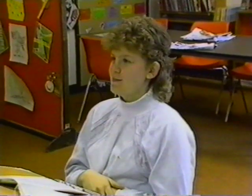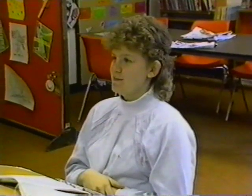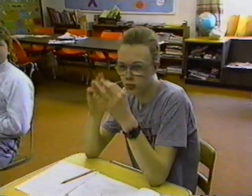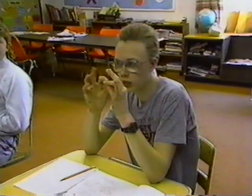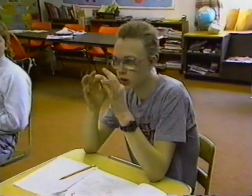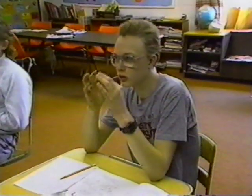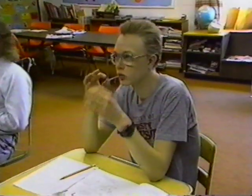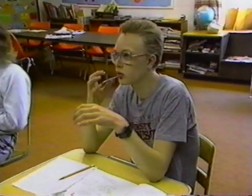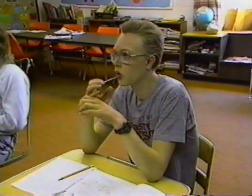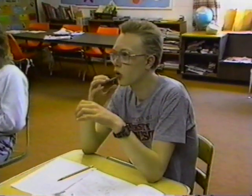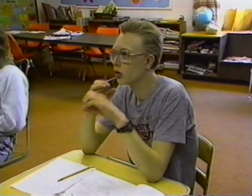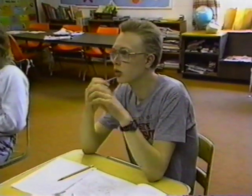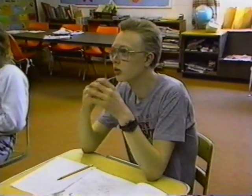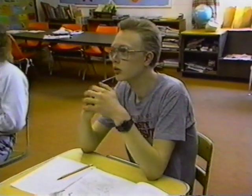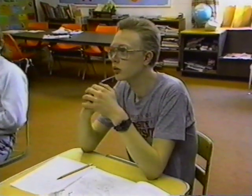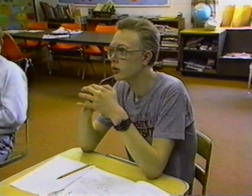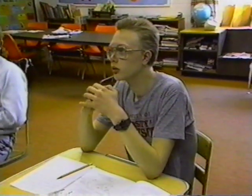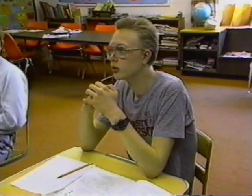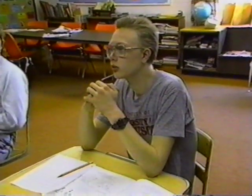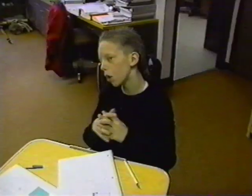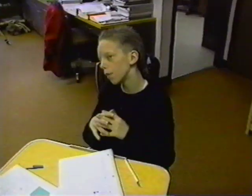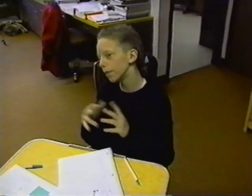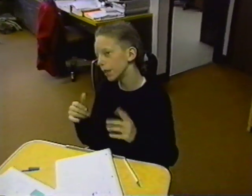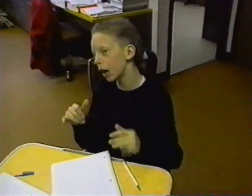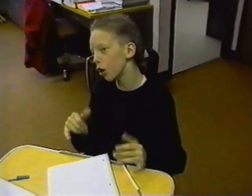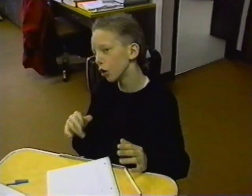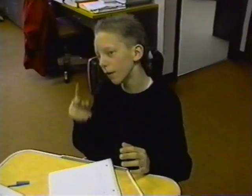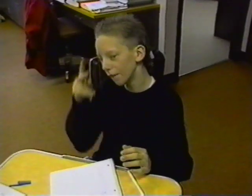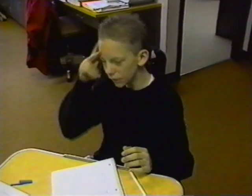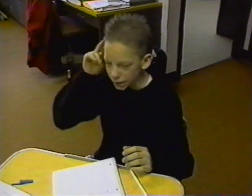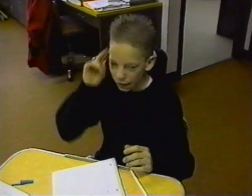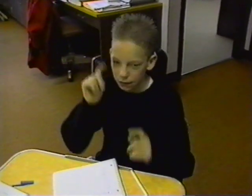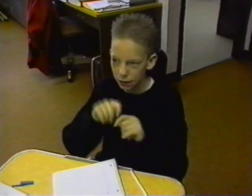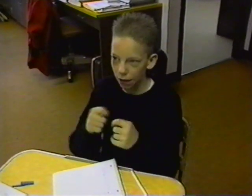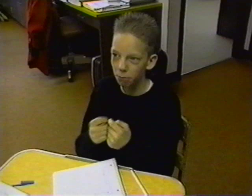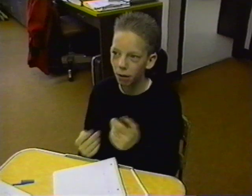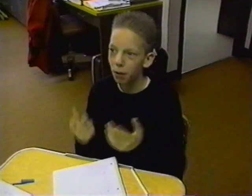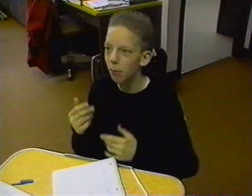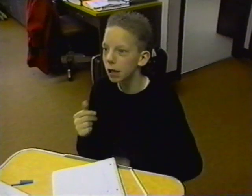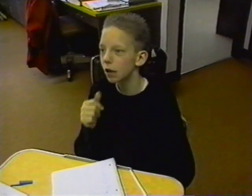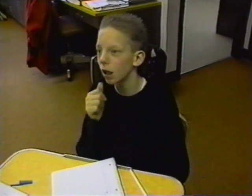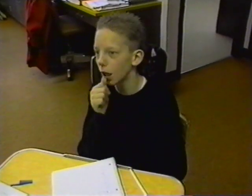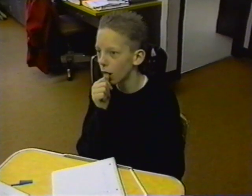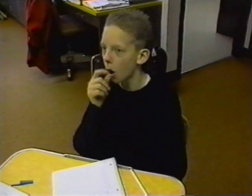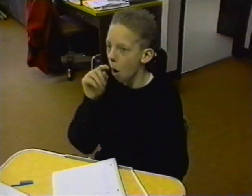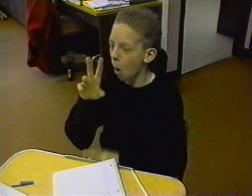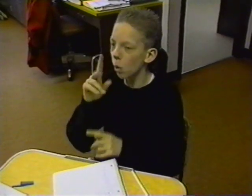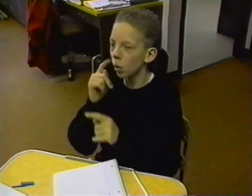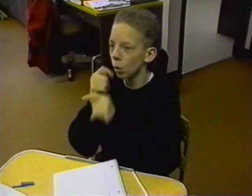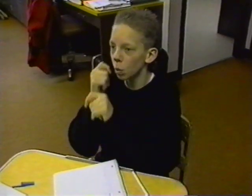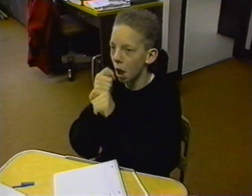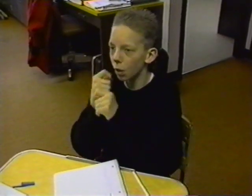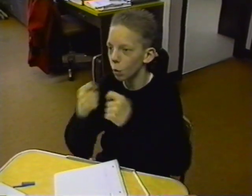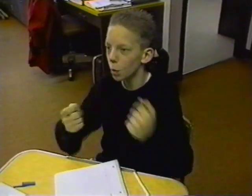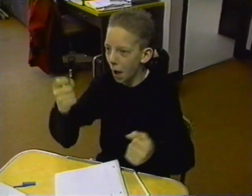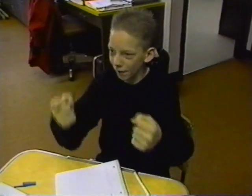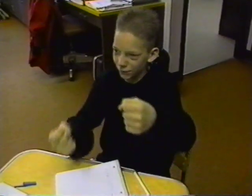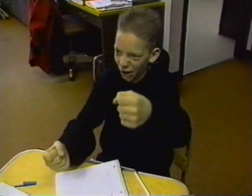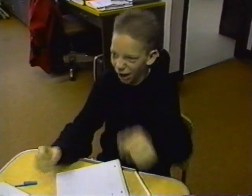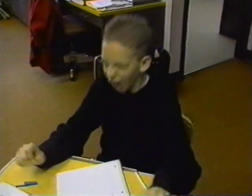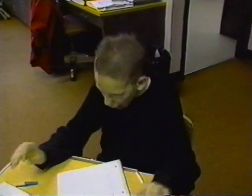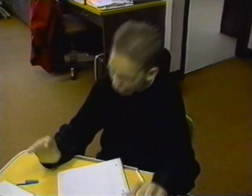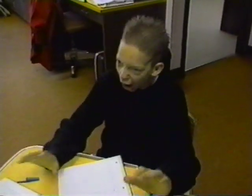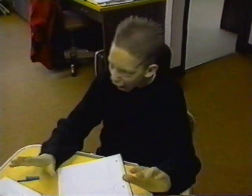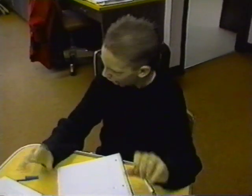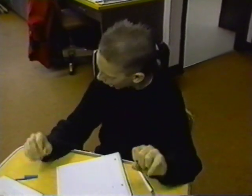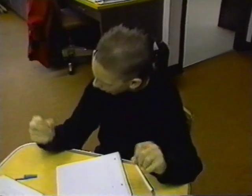with animals. I want to do auto repair. I want to be a football player for the Vikings, maybe. Or maybe a